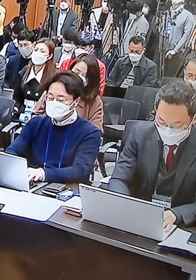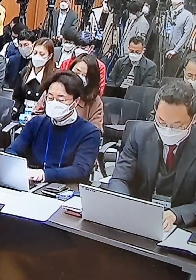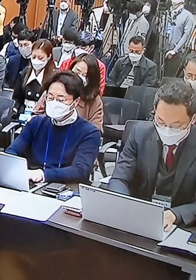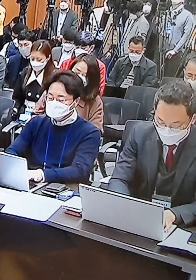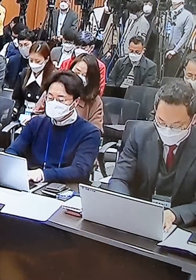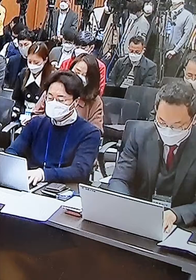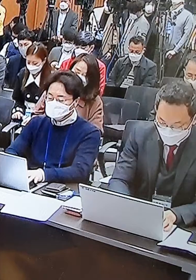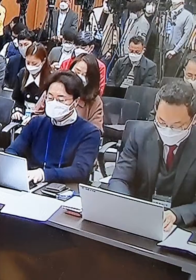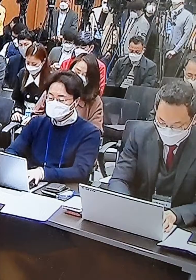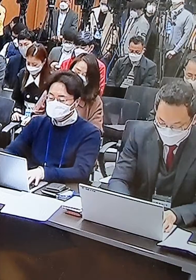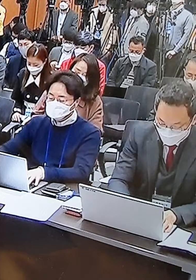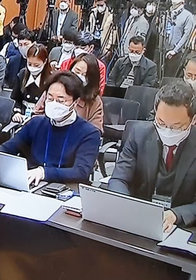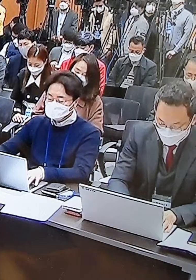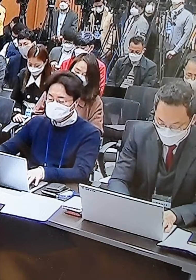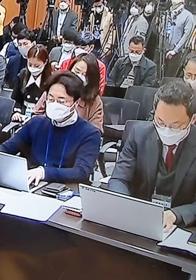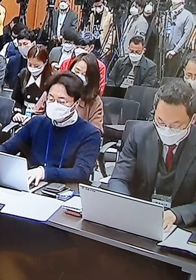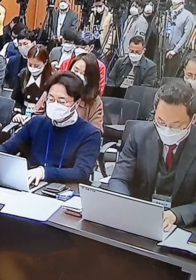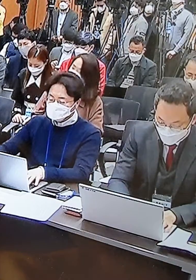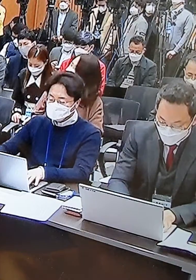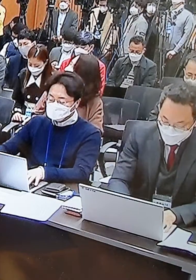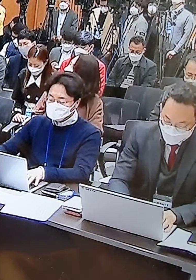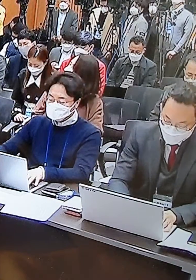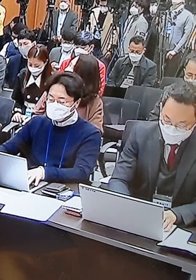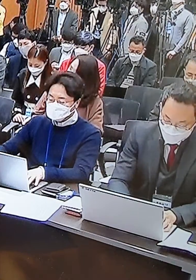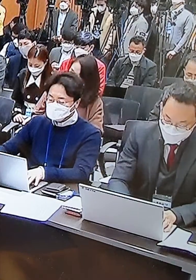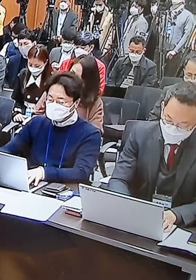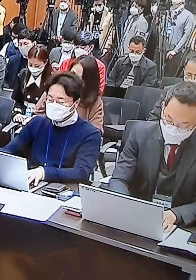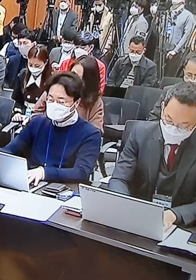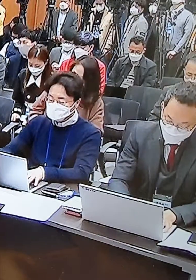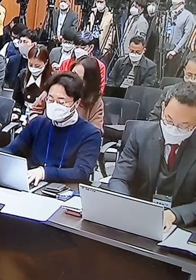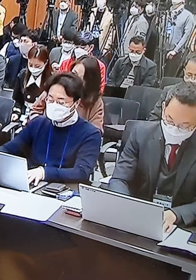virus population, the number of the viruses,